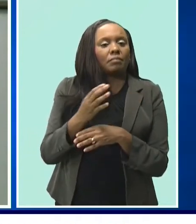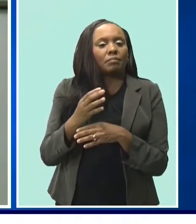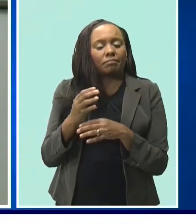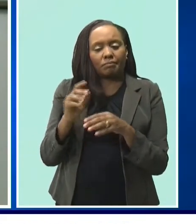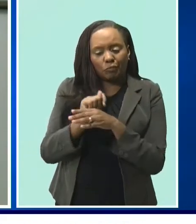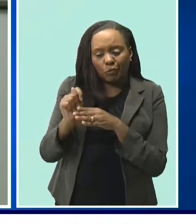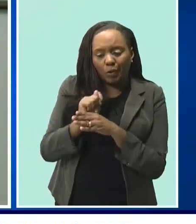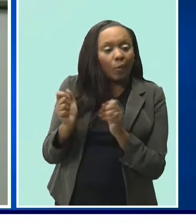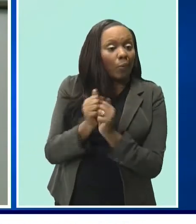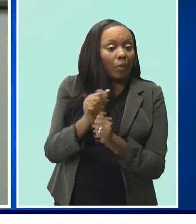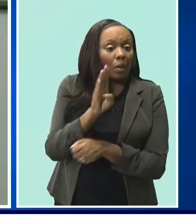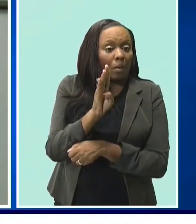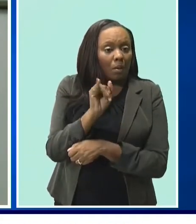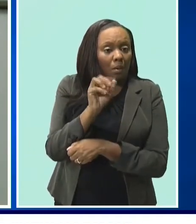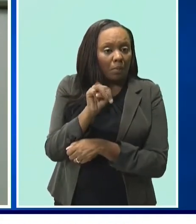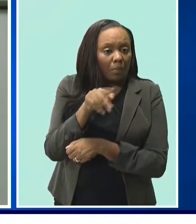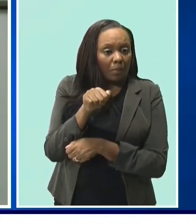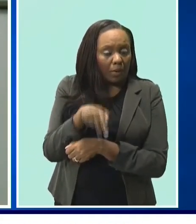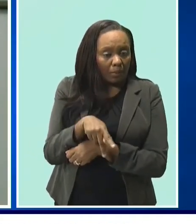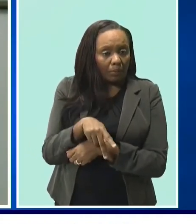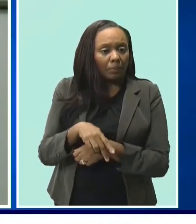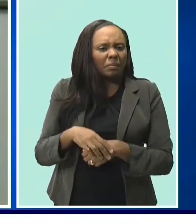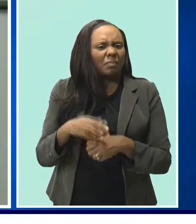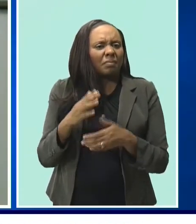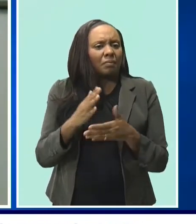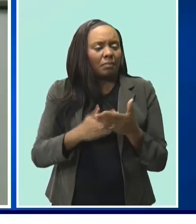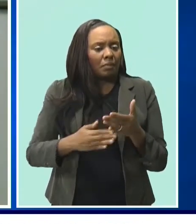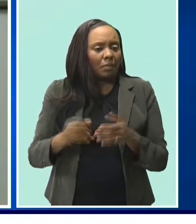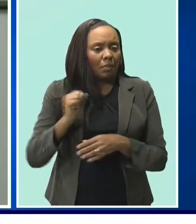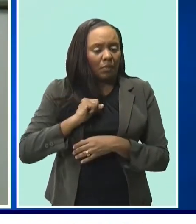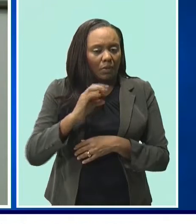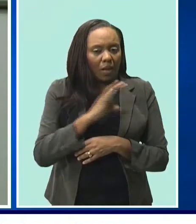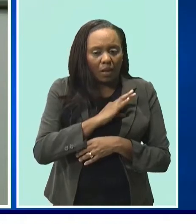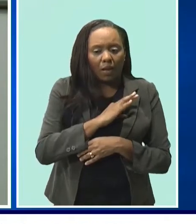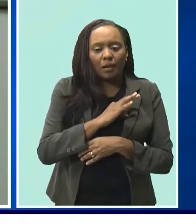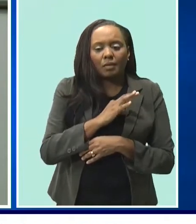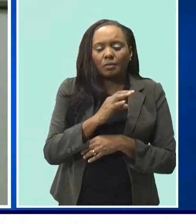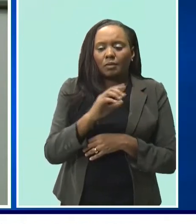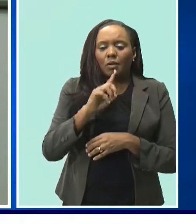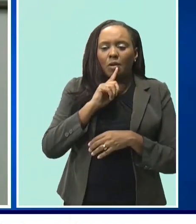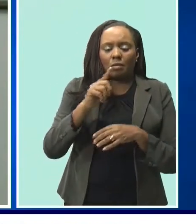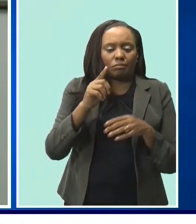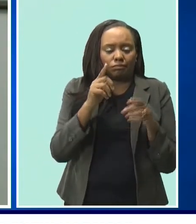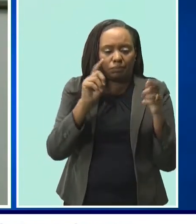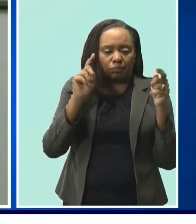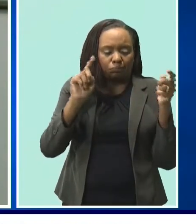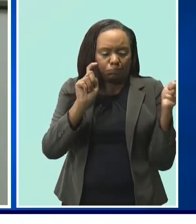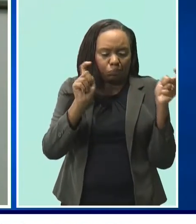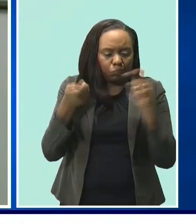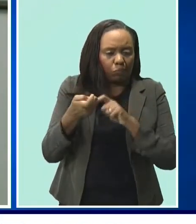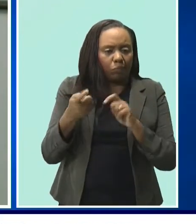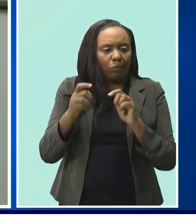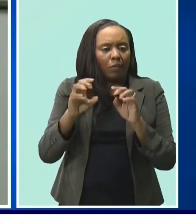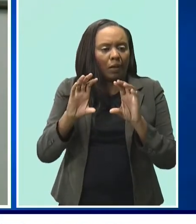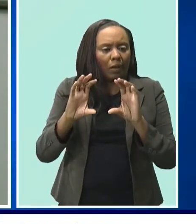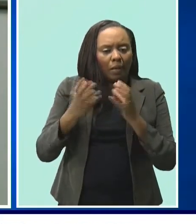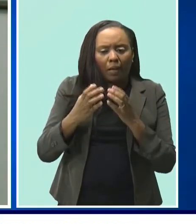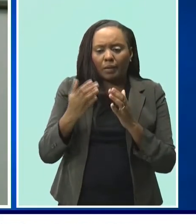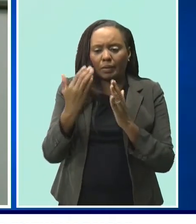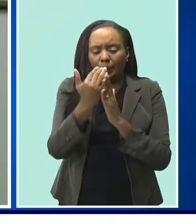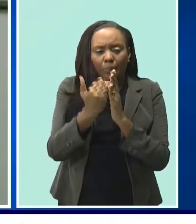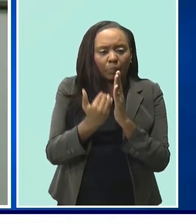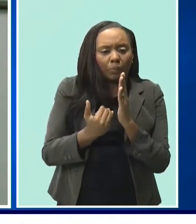Some are 5 months along, so within and more. So within a matter of 2 to 3 months, they should be dropping their calves, and of course,